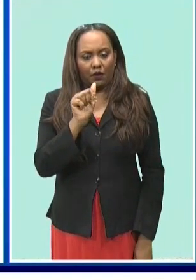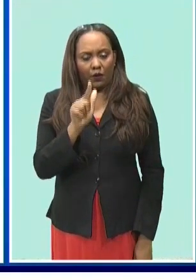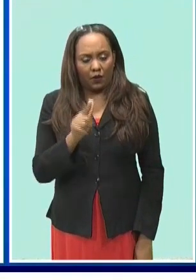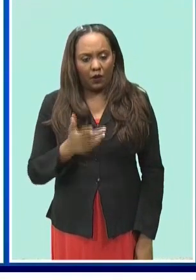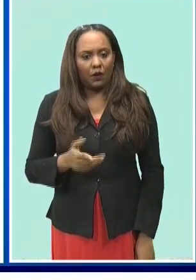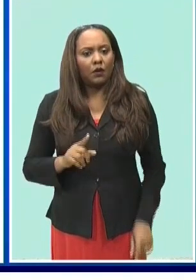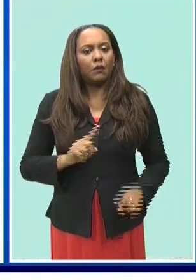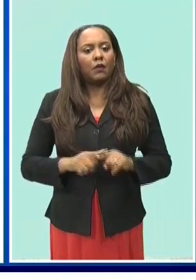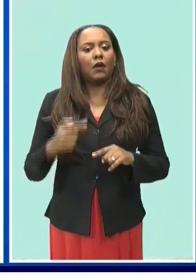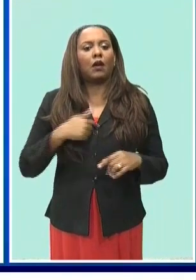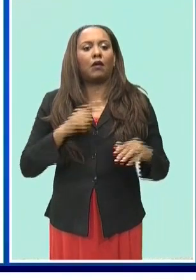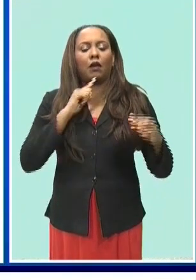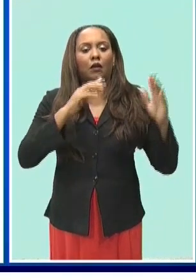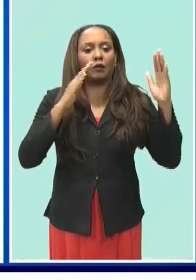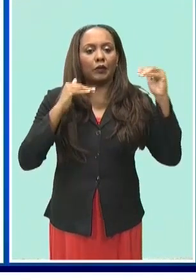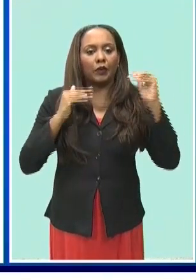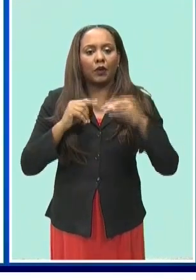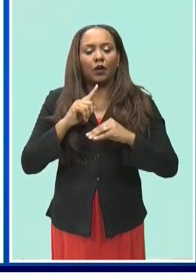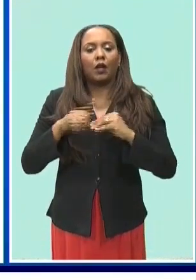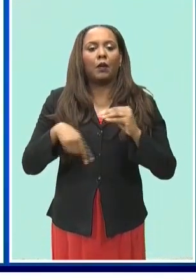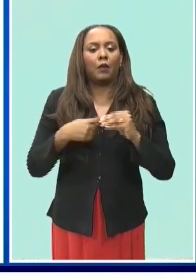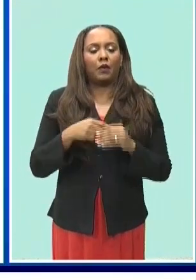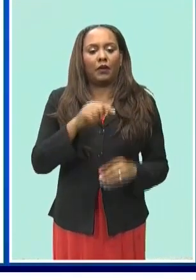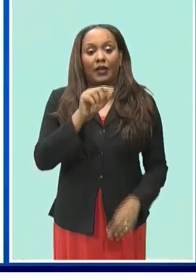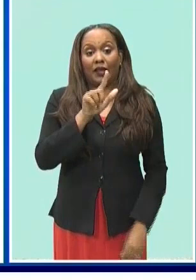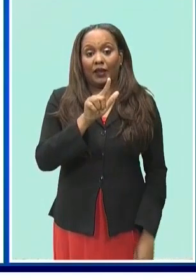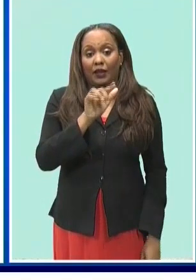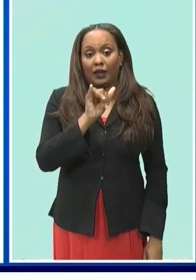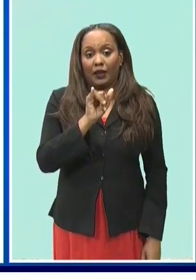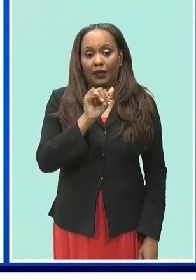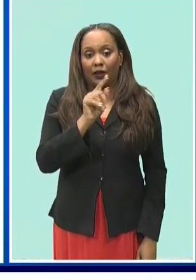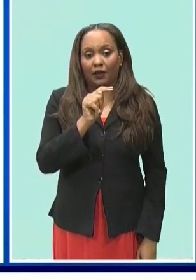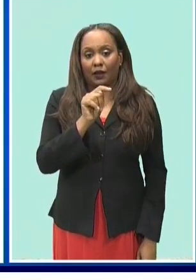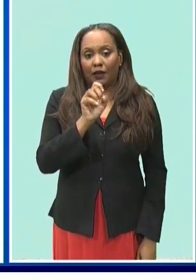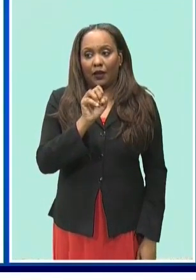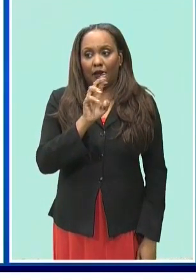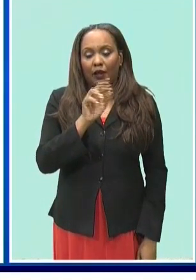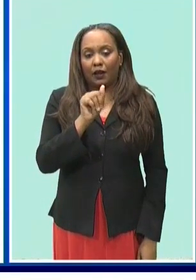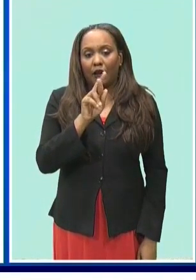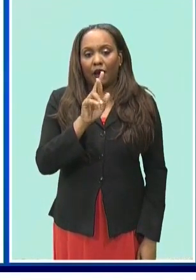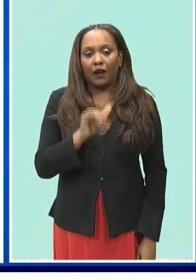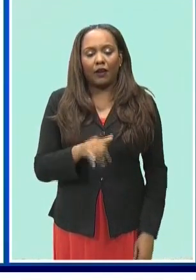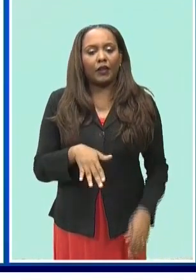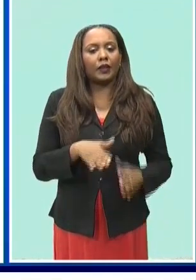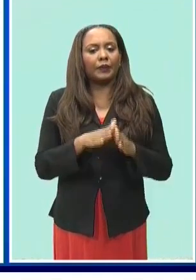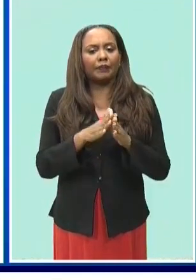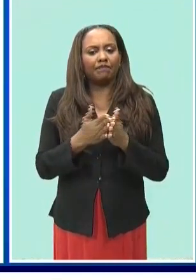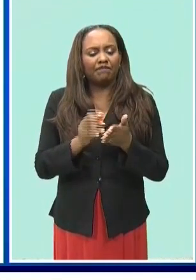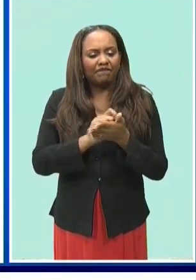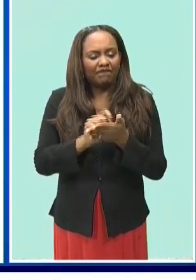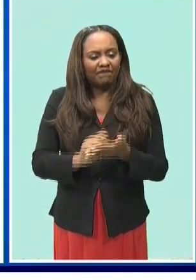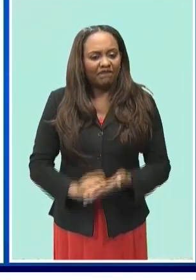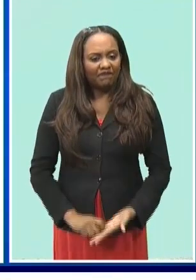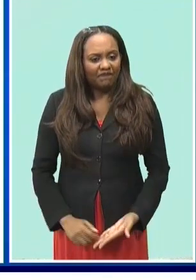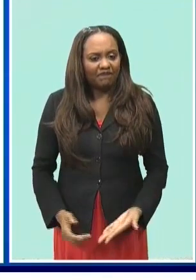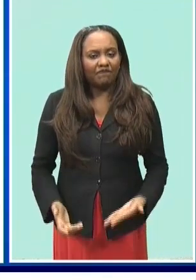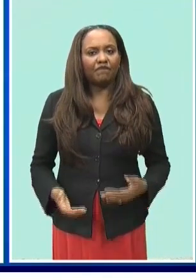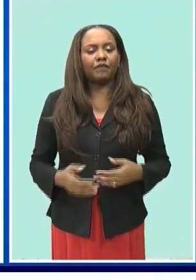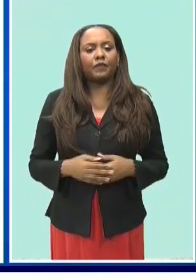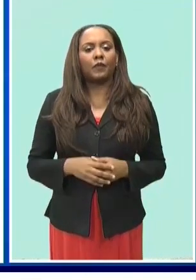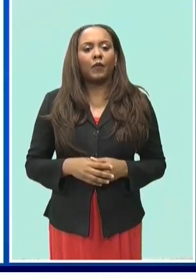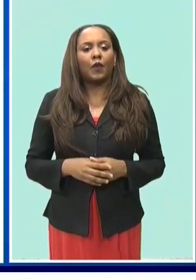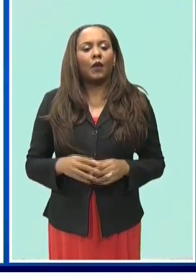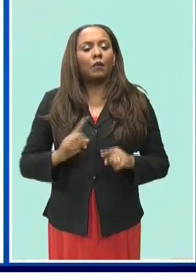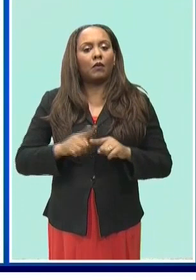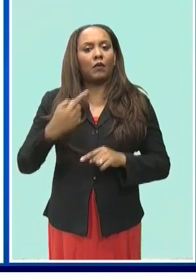very hopeful about the literary arts, because as chair of the Frank Cullimore Literary Endowment Committee, for example,